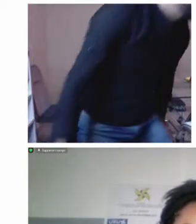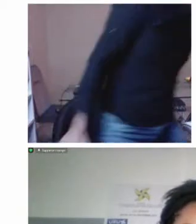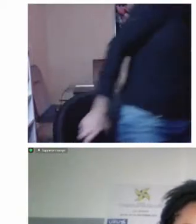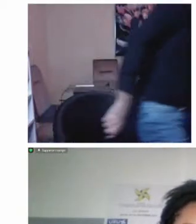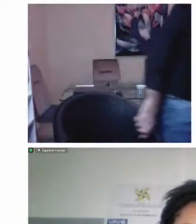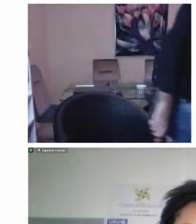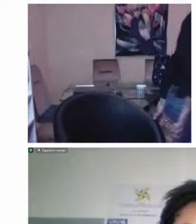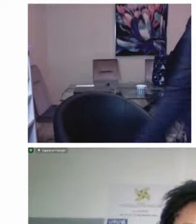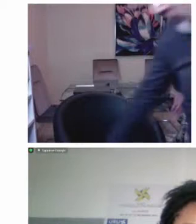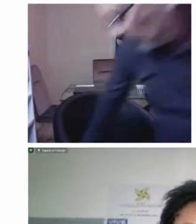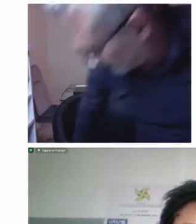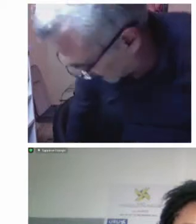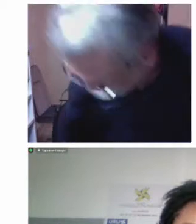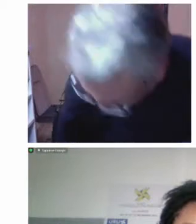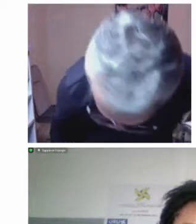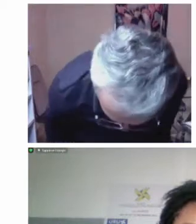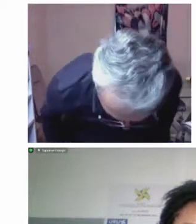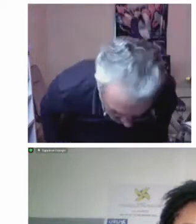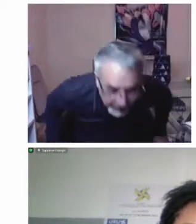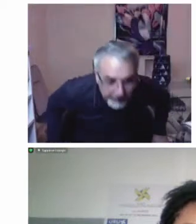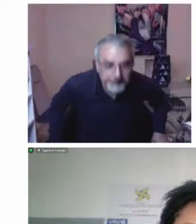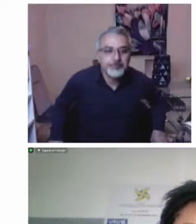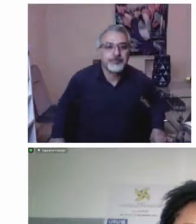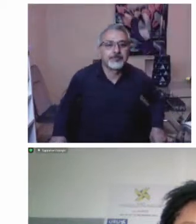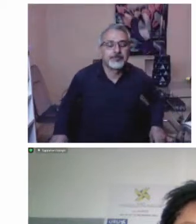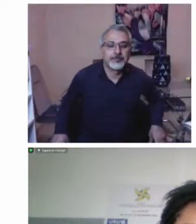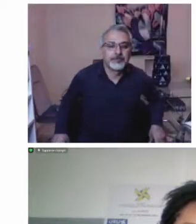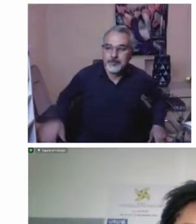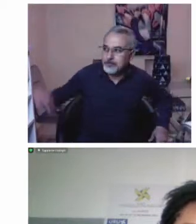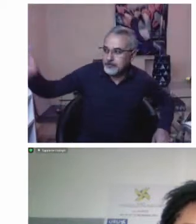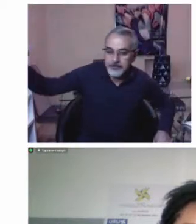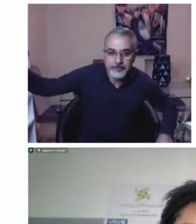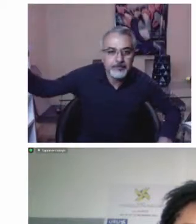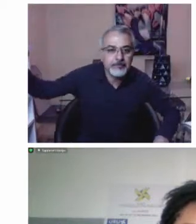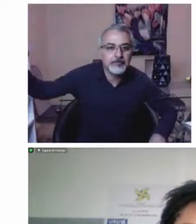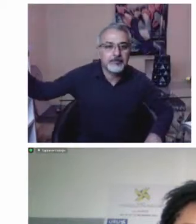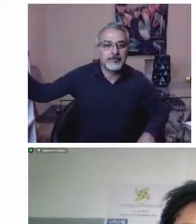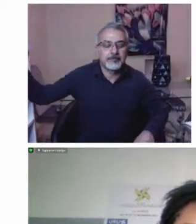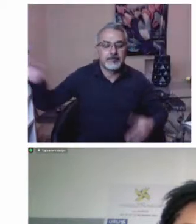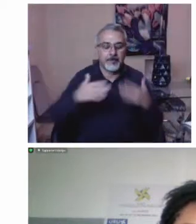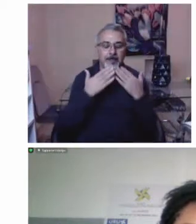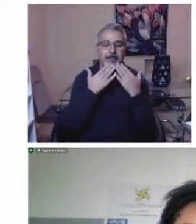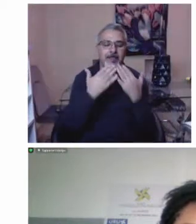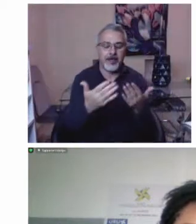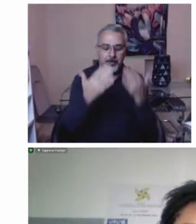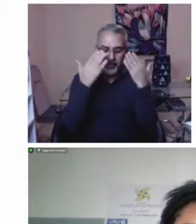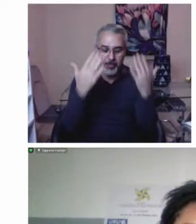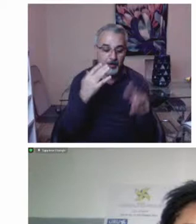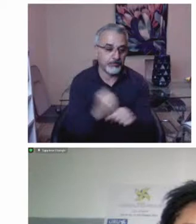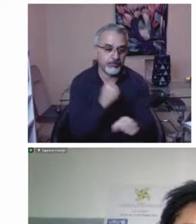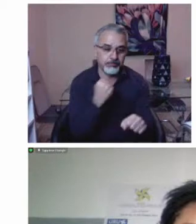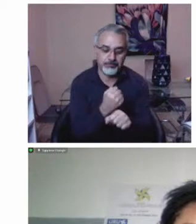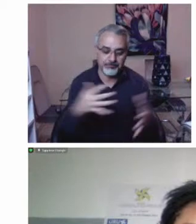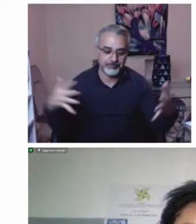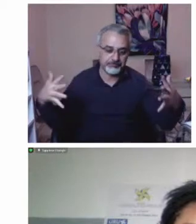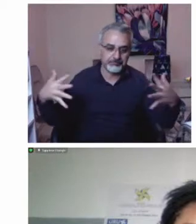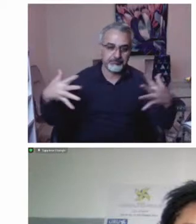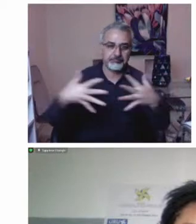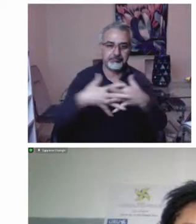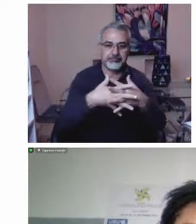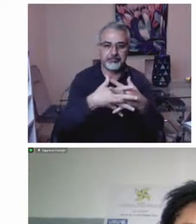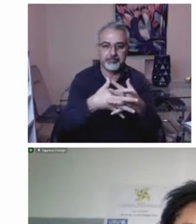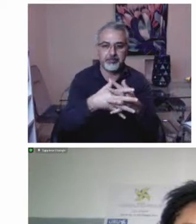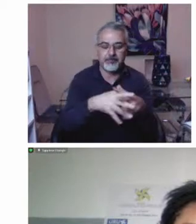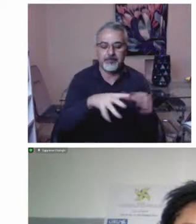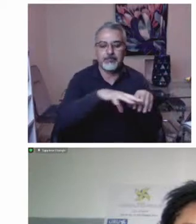concrete models of partnership between the bilateral partners, civil society organizations, and youth-led organizations that actually help